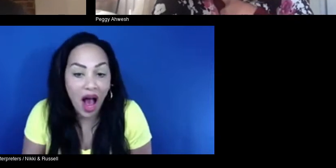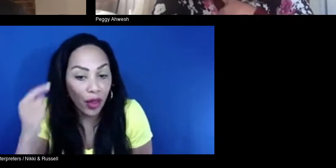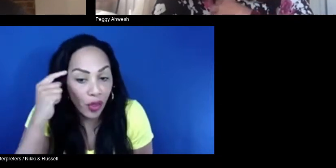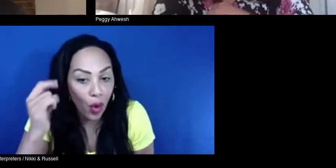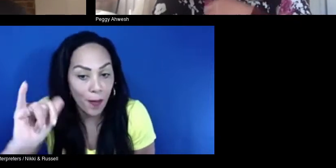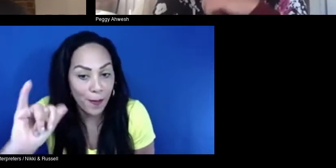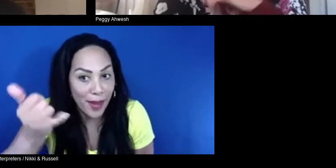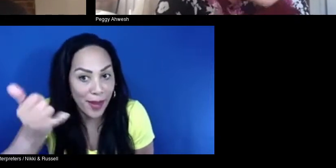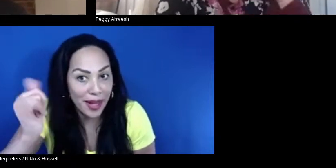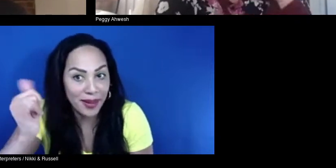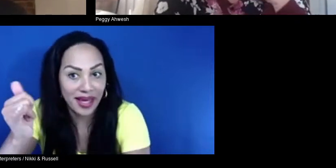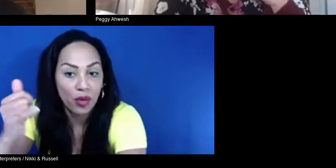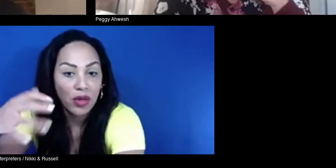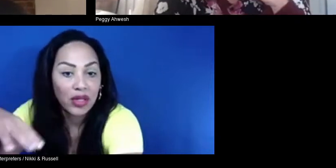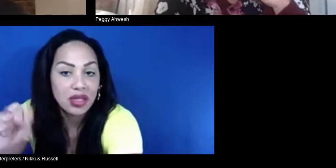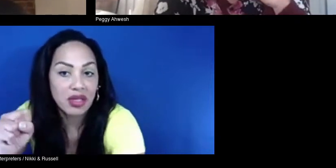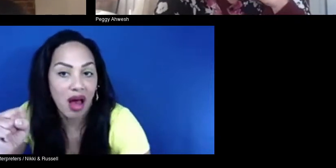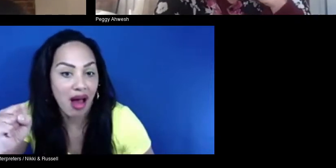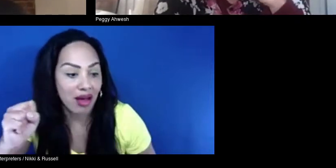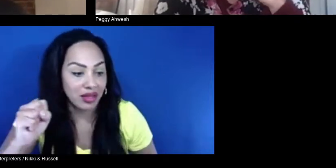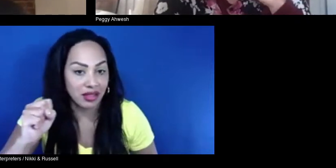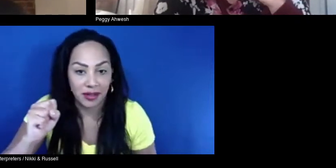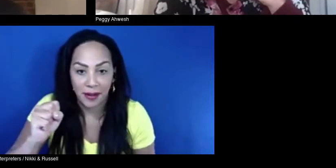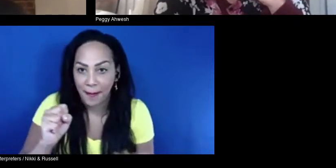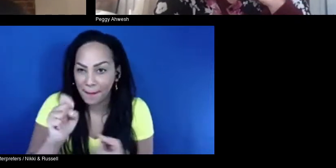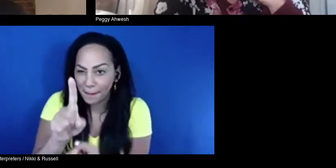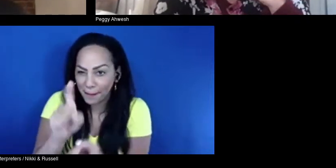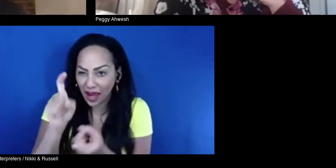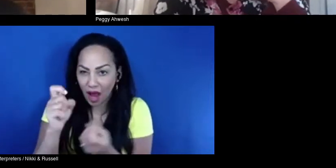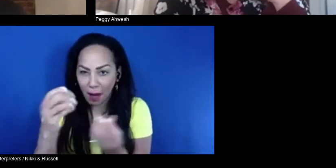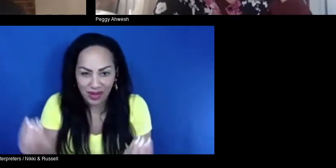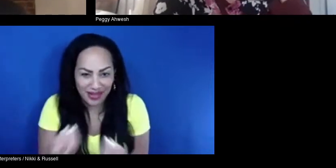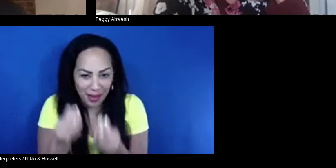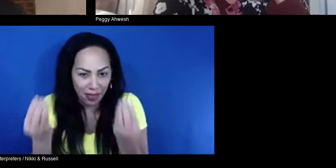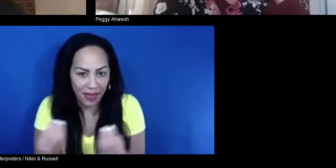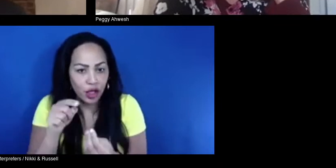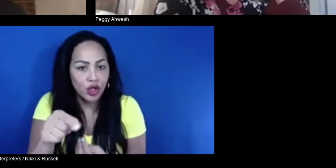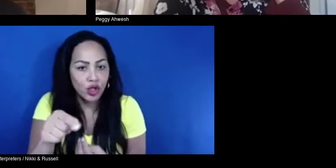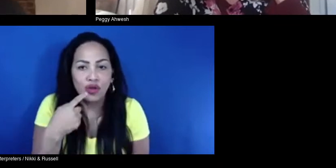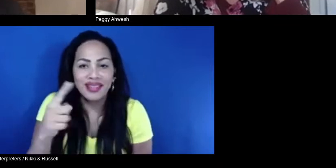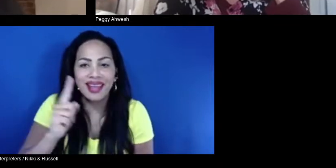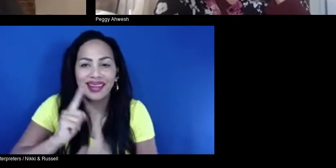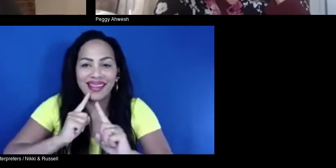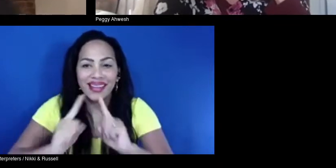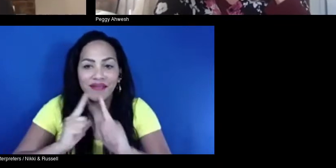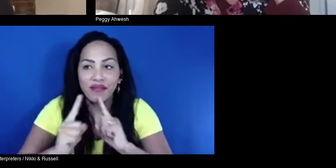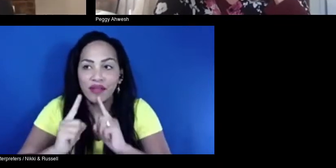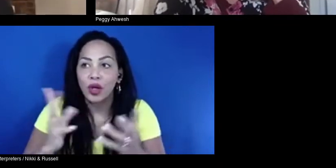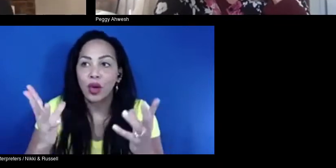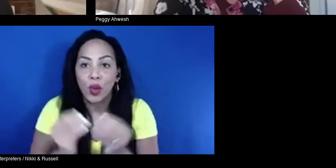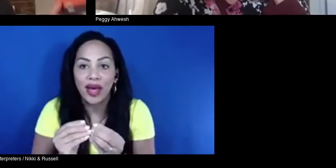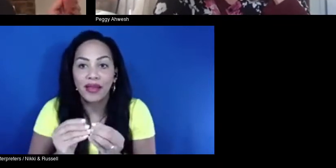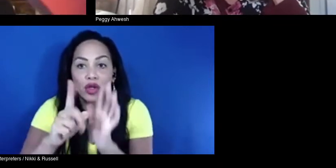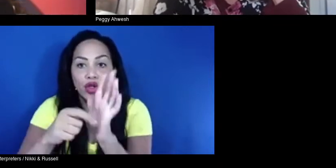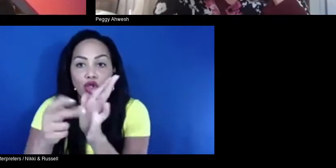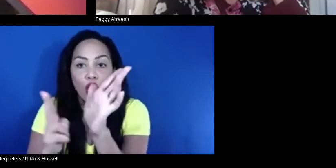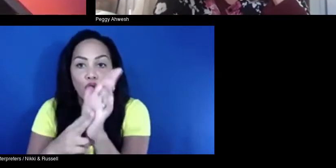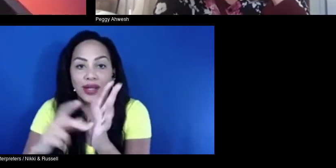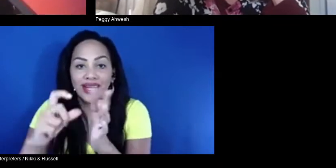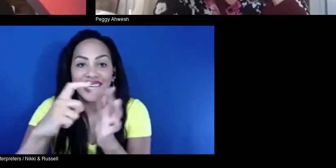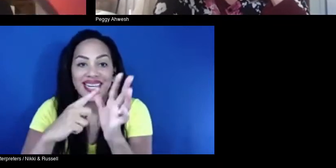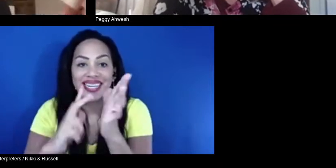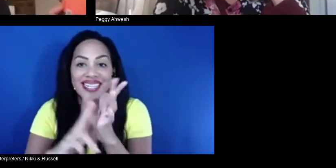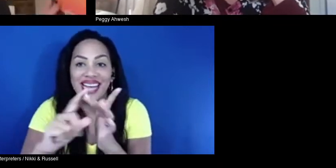start by picking up on something that you say in the interview with John David Rhodes from the